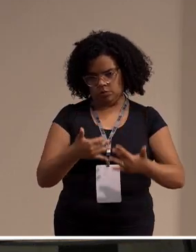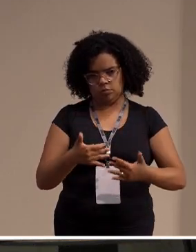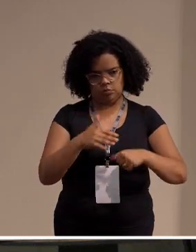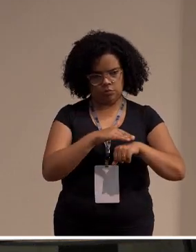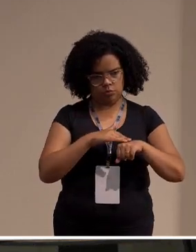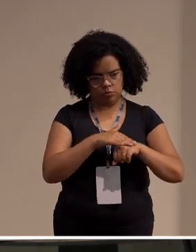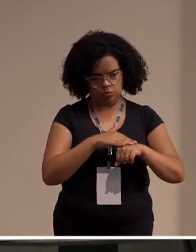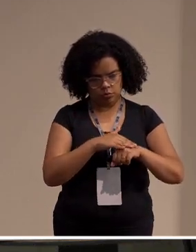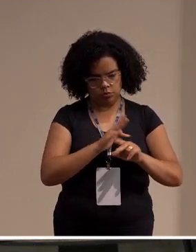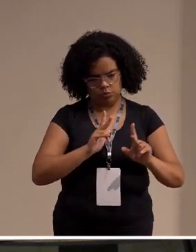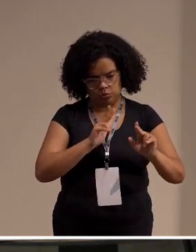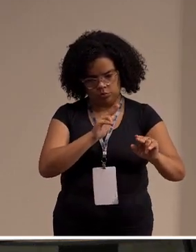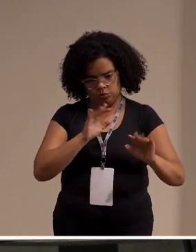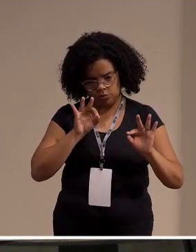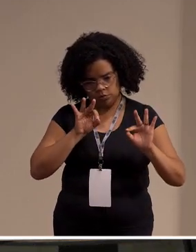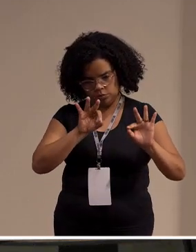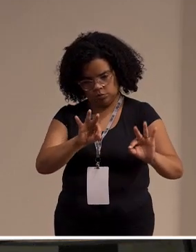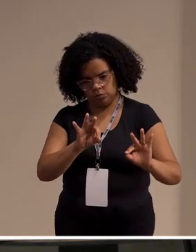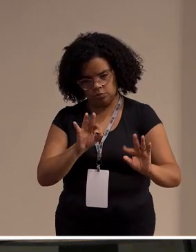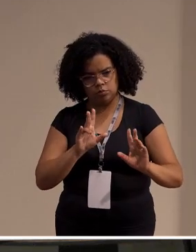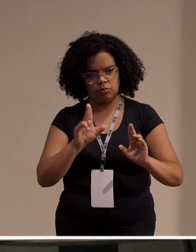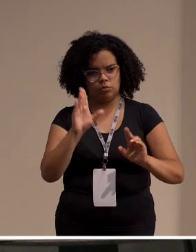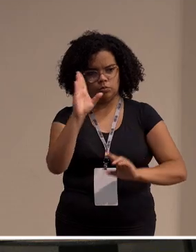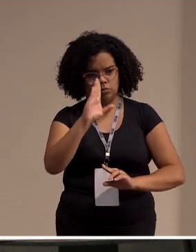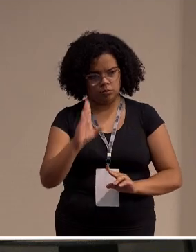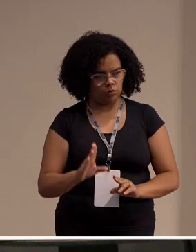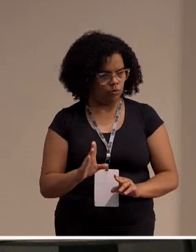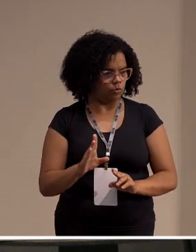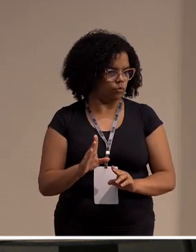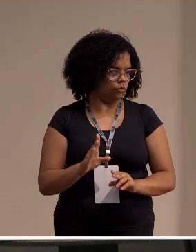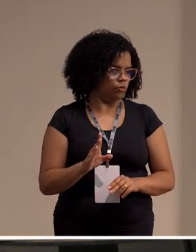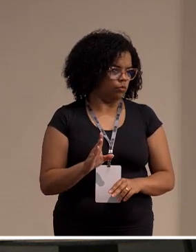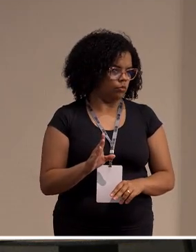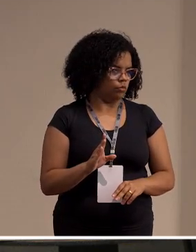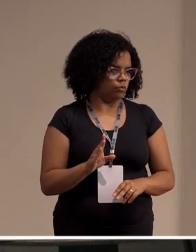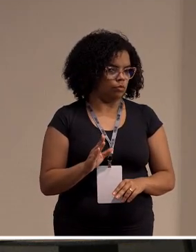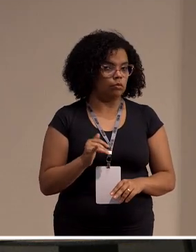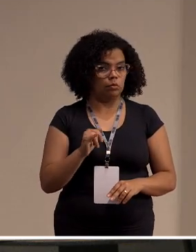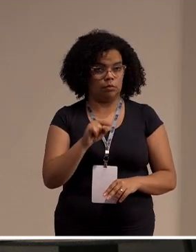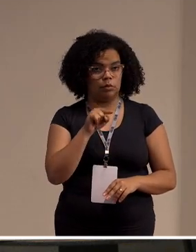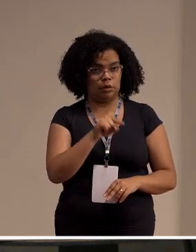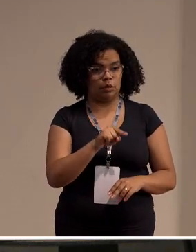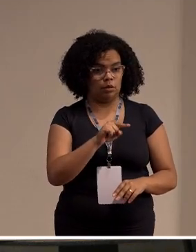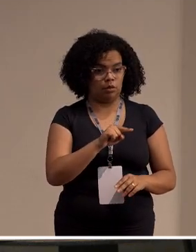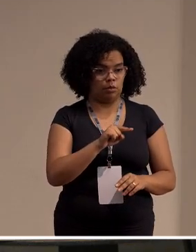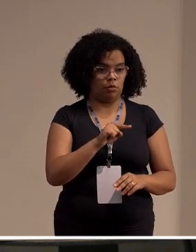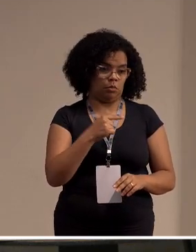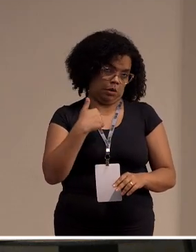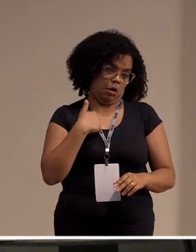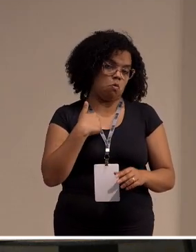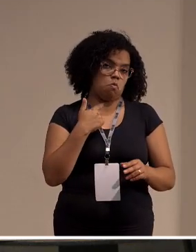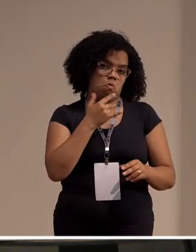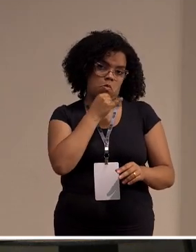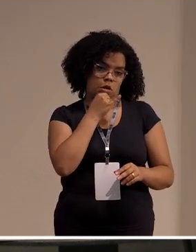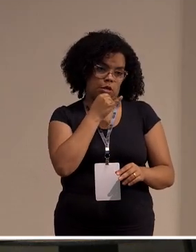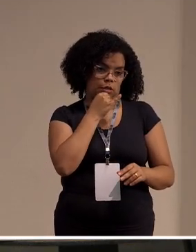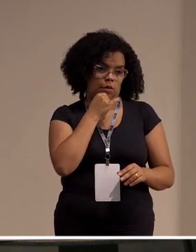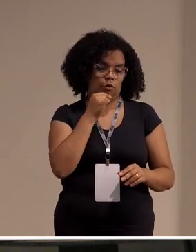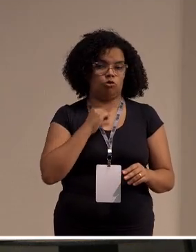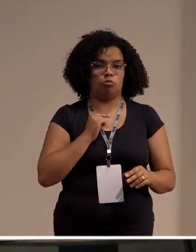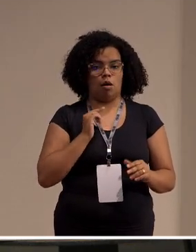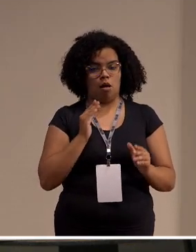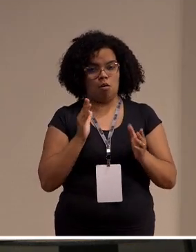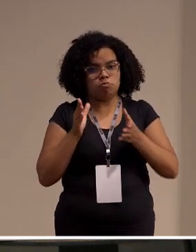tendo aqui hoje, que é exatamente a mesma situação aqui no Brasil. Né? Se você é uma pessoa birracial, como eu, por exemplo, de uma